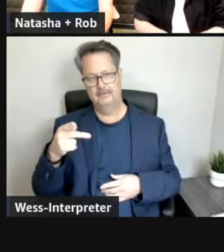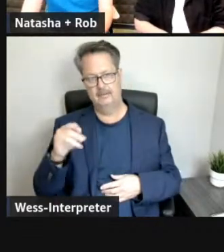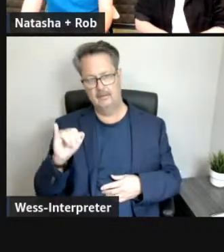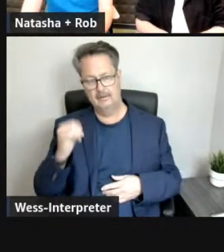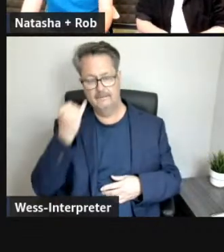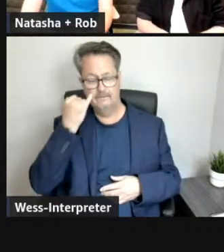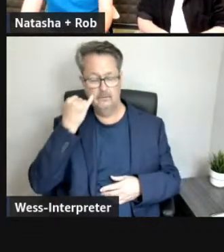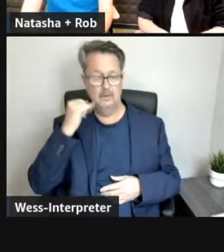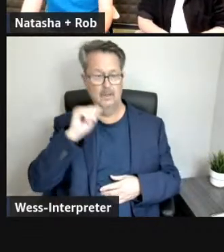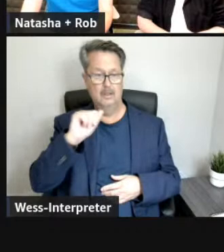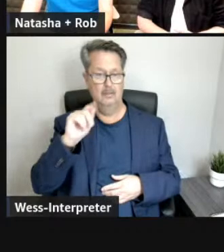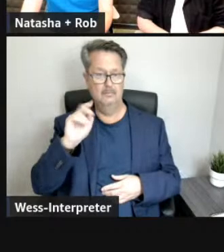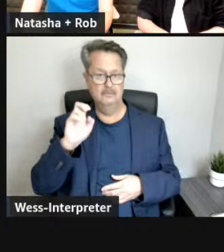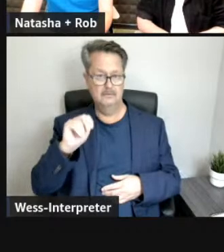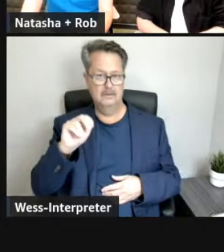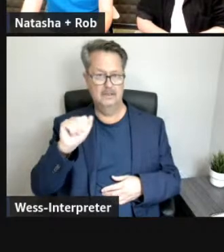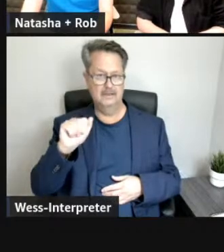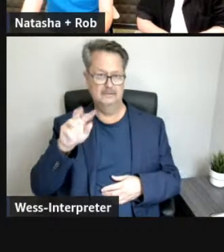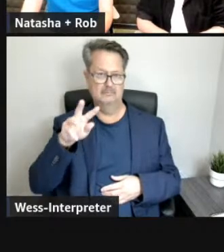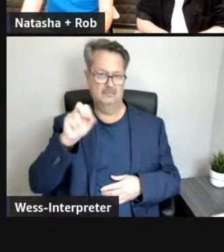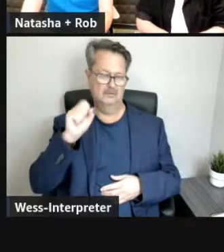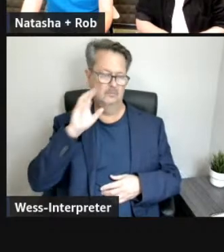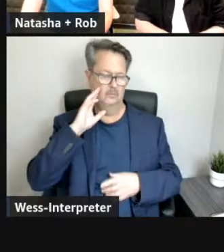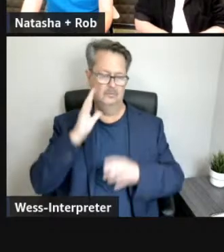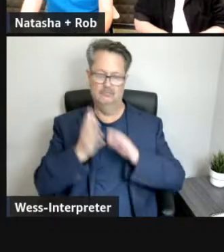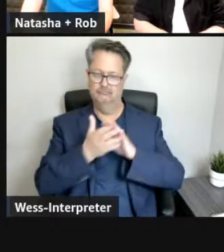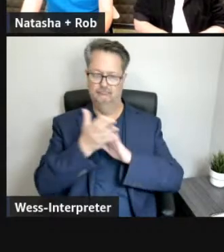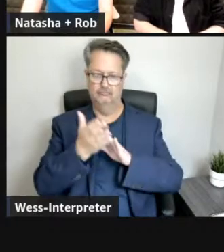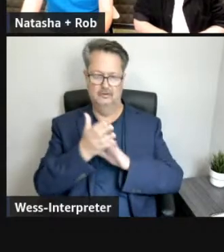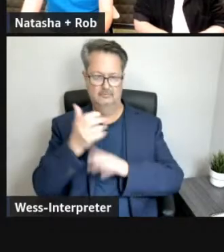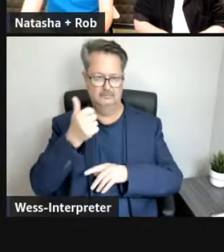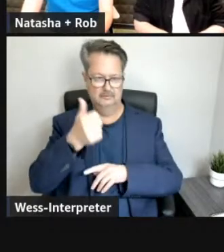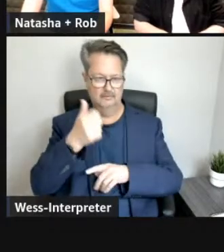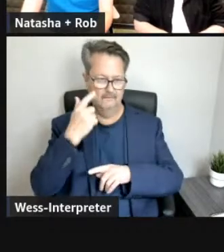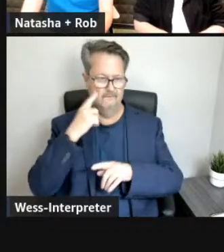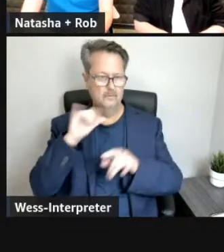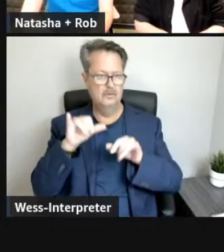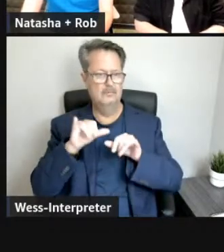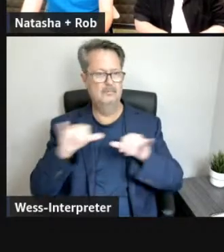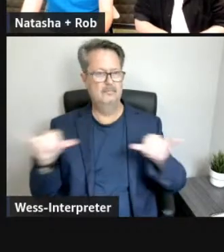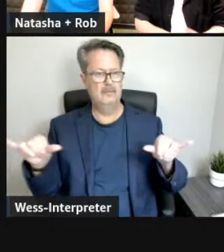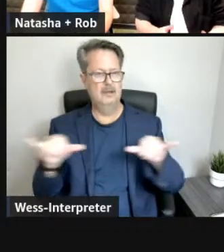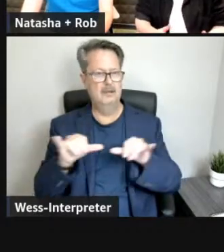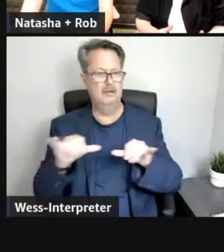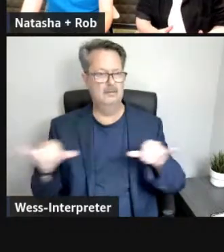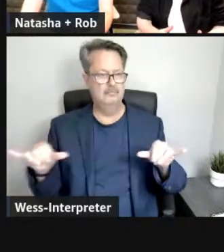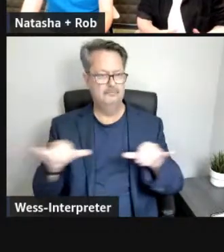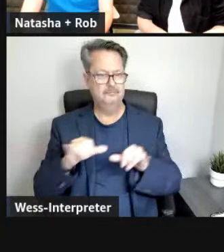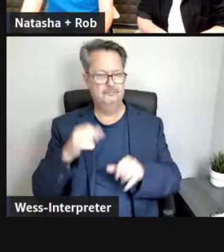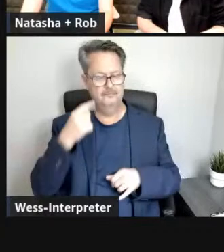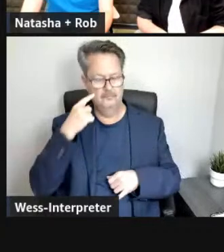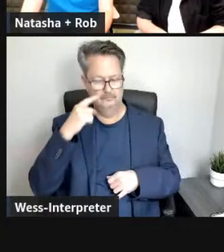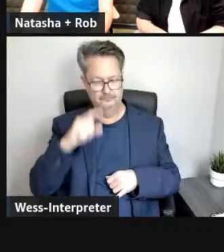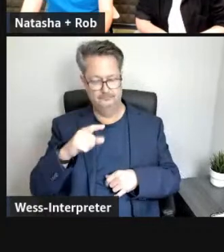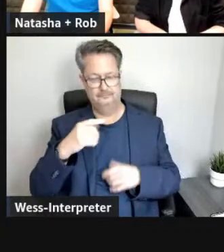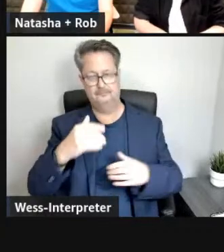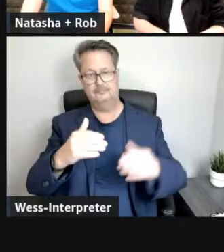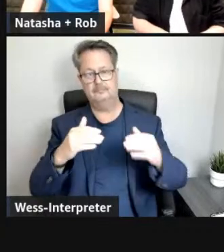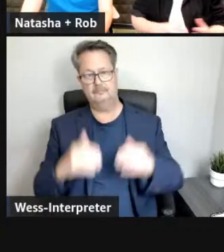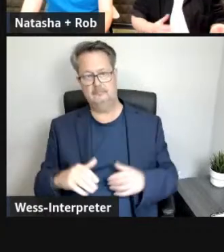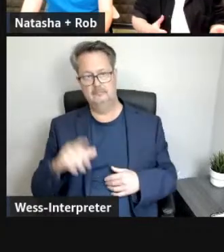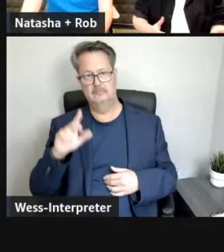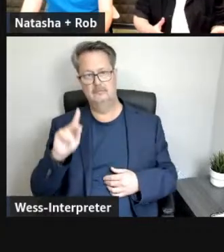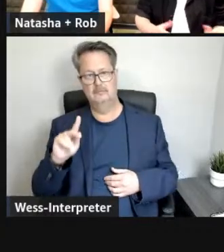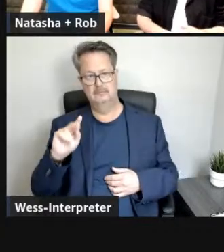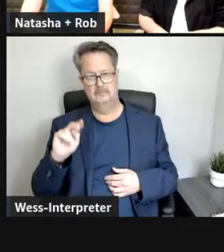user, AWS will run this for you and also manage the scaling of this component for you. We then have your Kubernetes data plane or